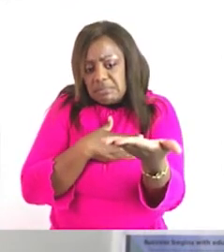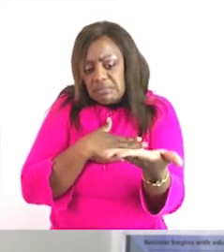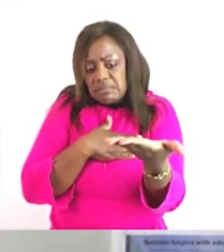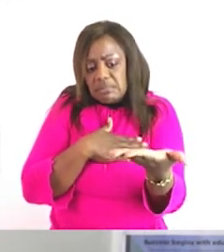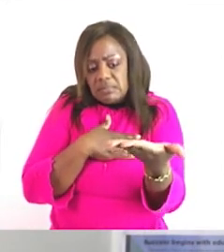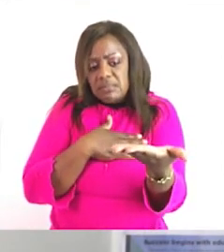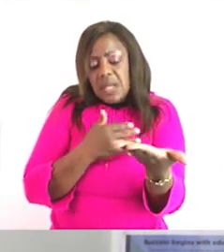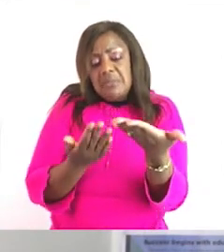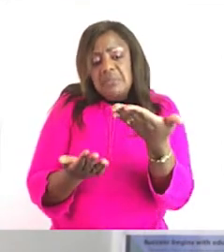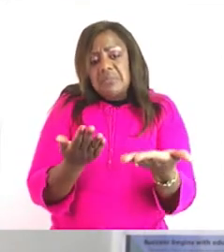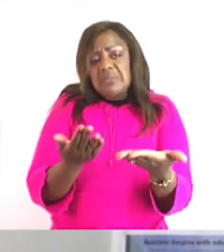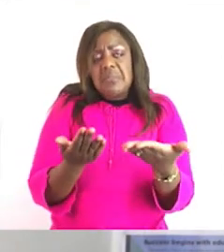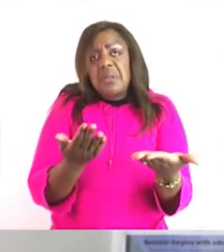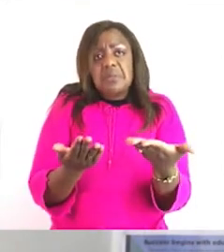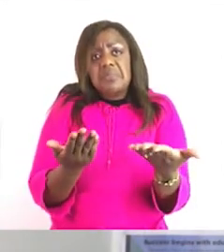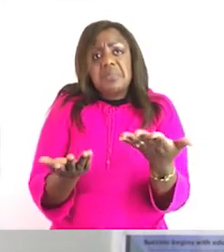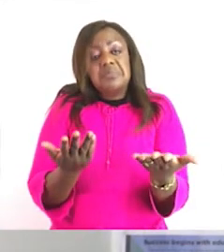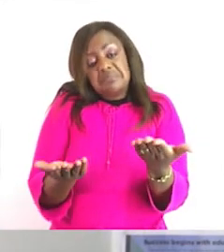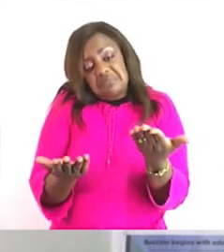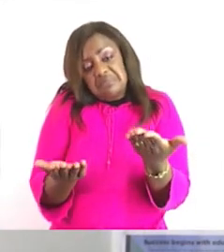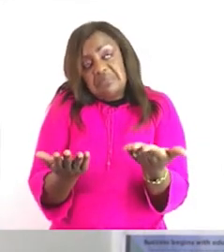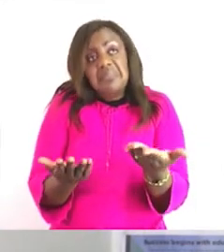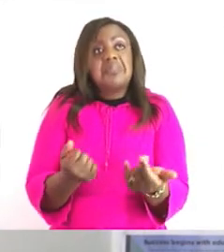maybe it will be probably